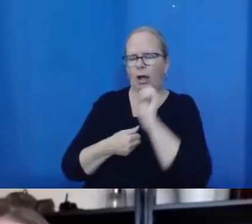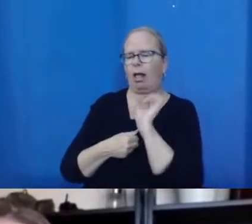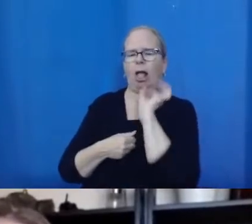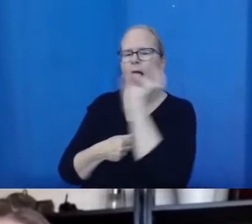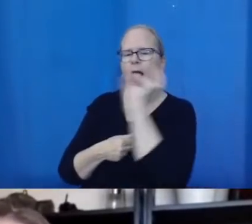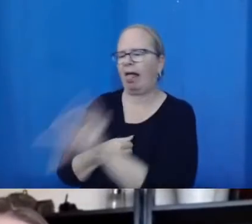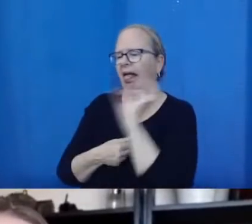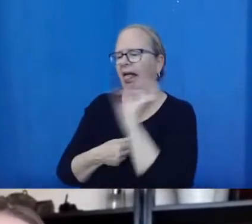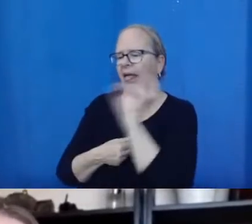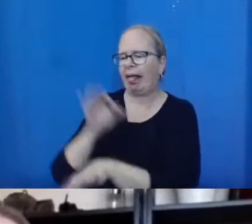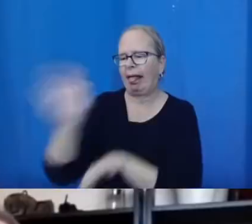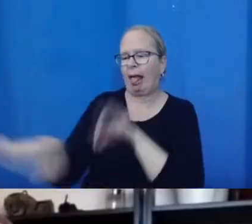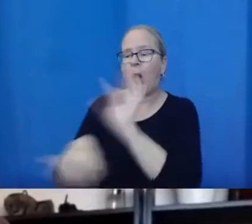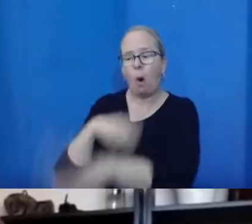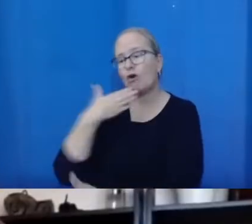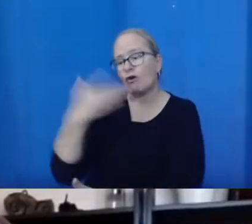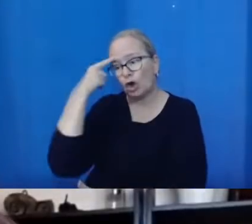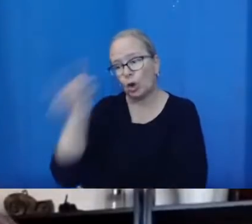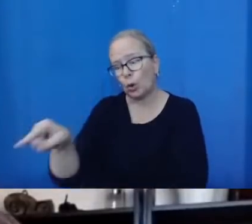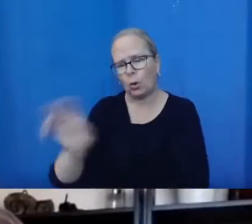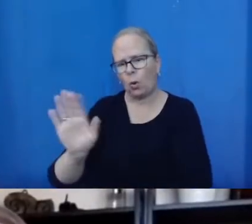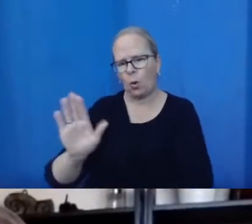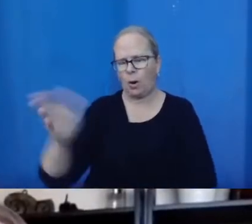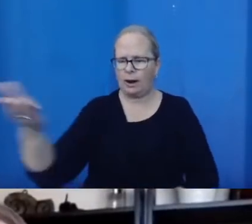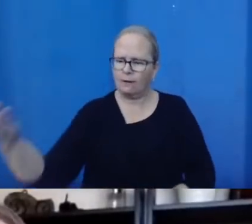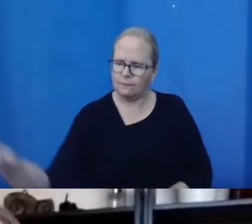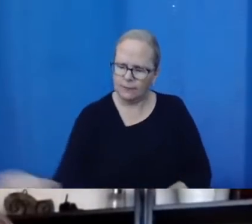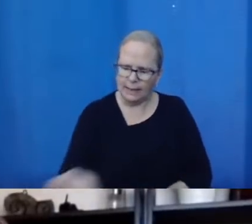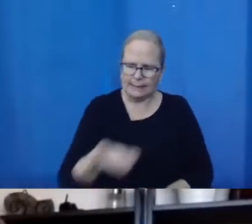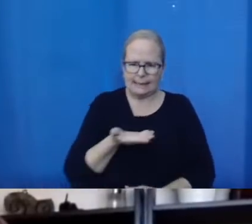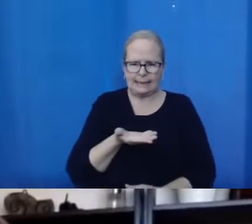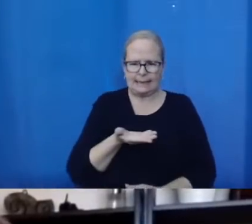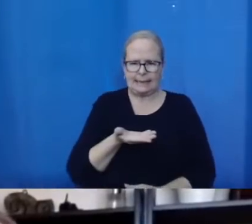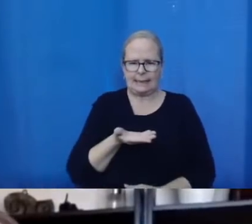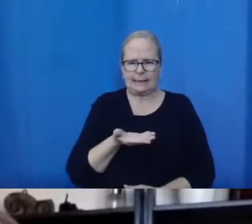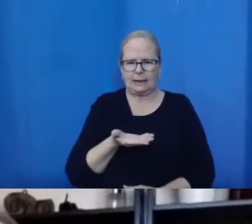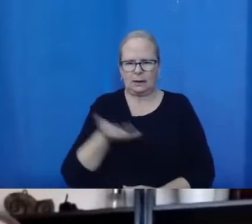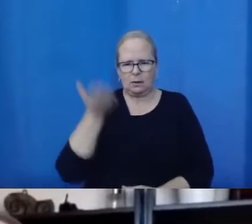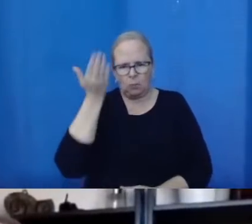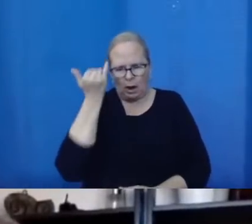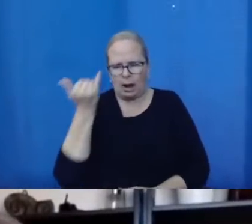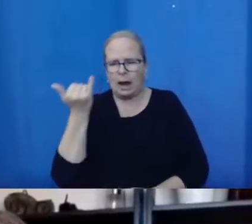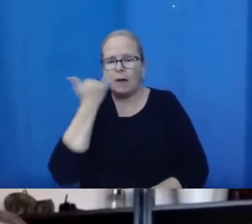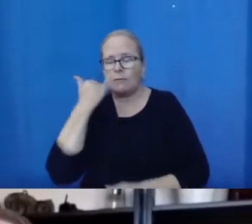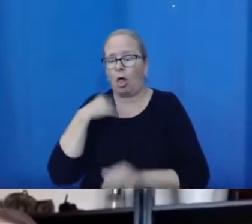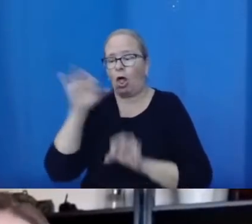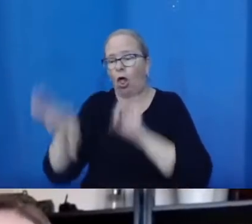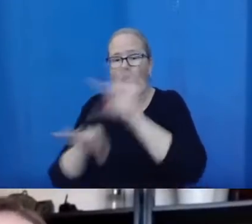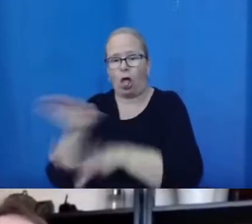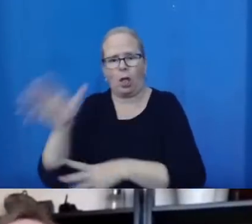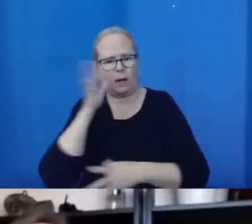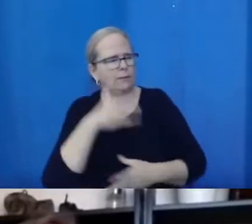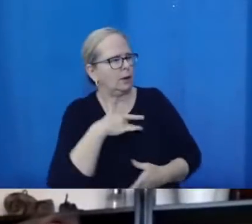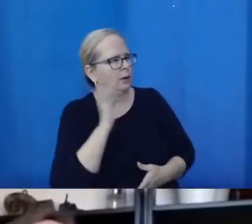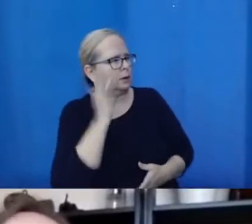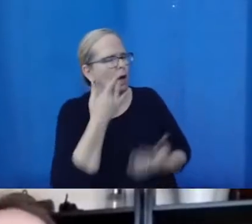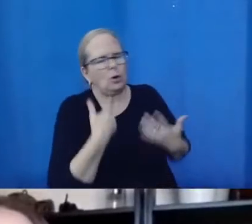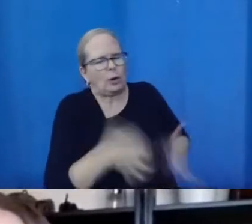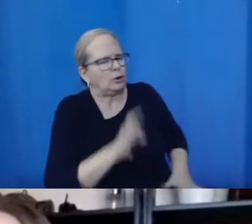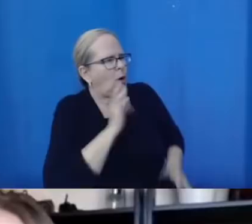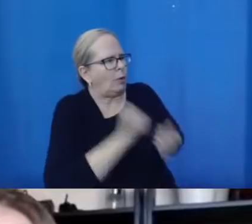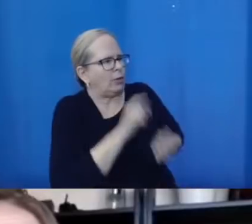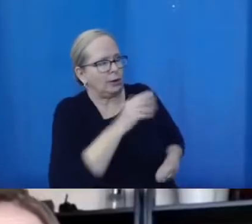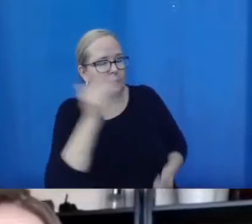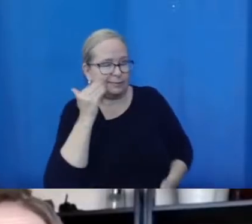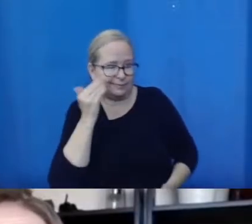don't want to talk to you, right? And I've got a teenager, so, I get a lot of eye rolls, Mom, just, right? So it